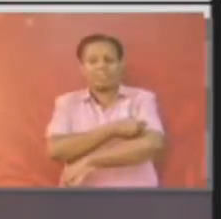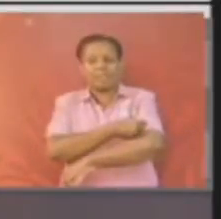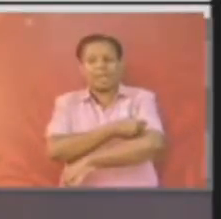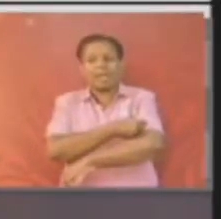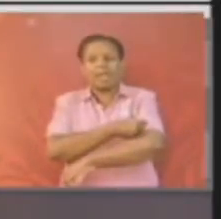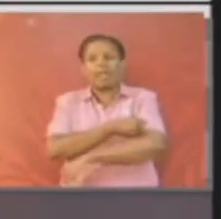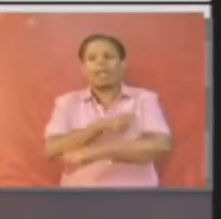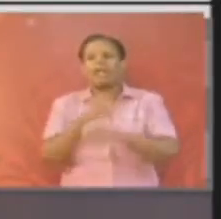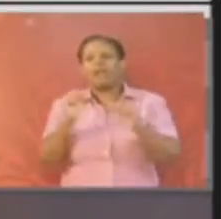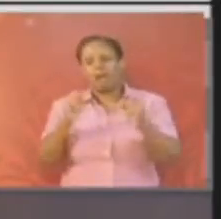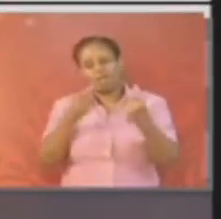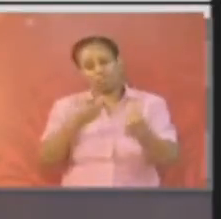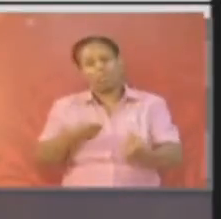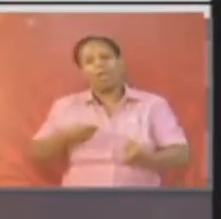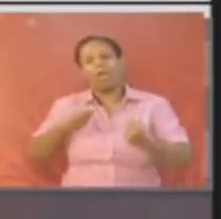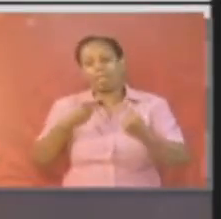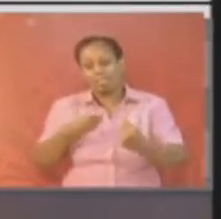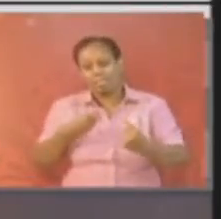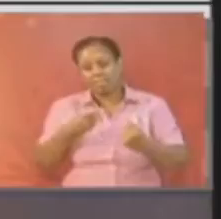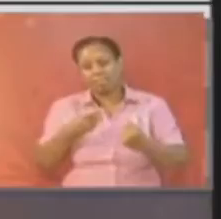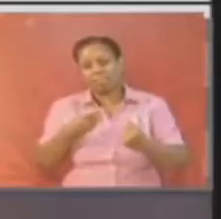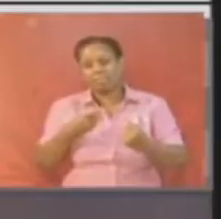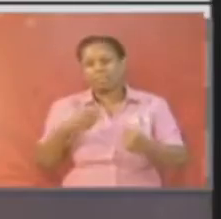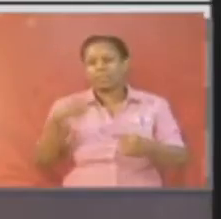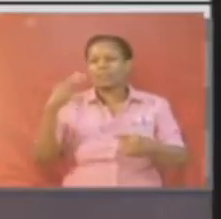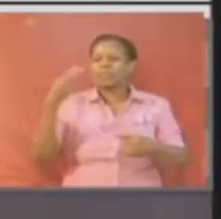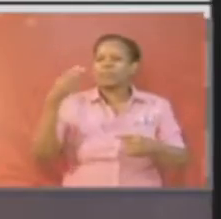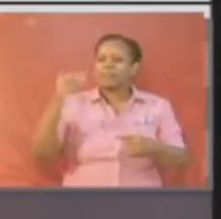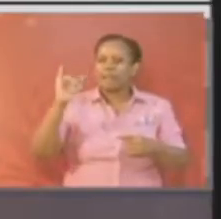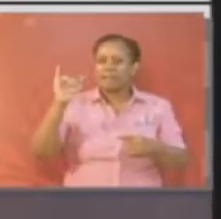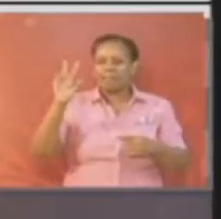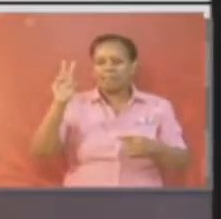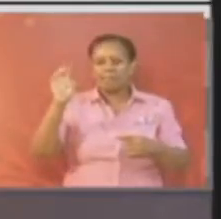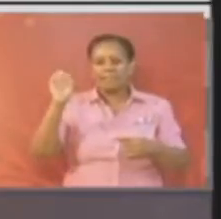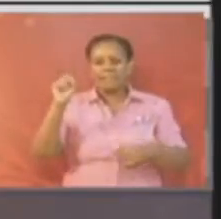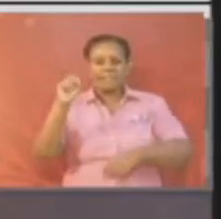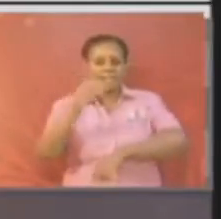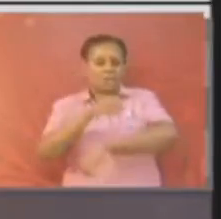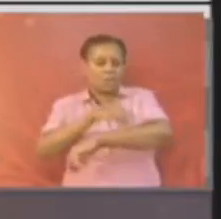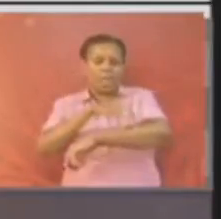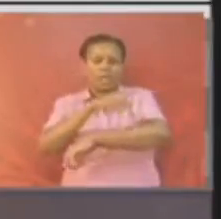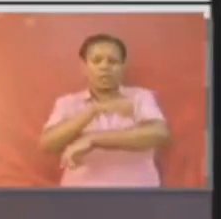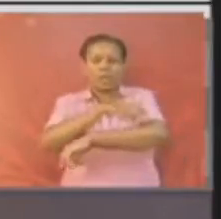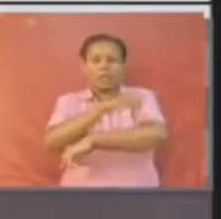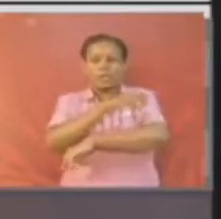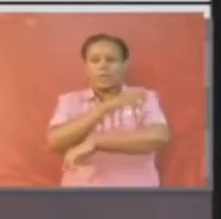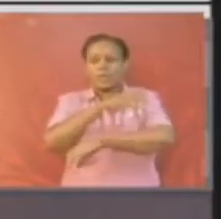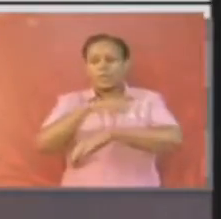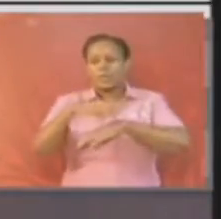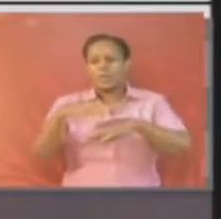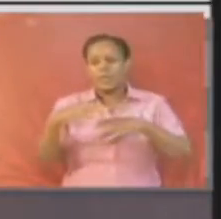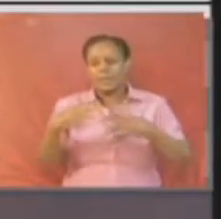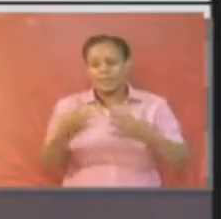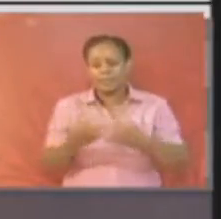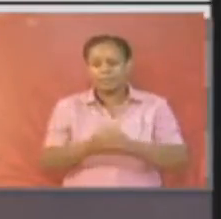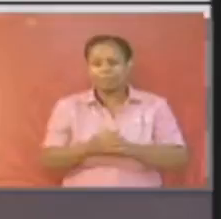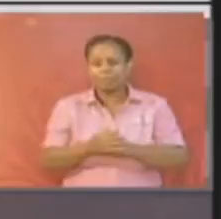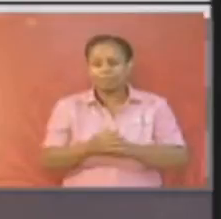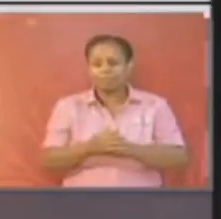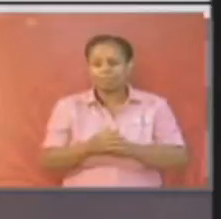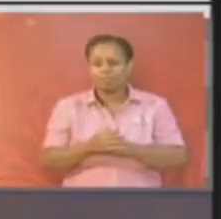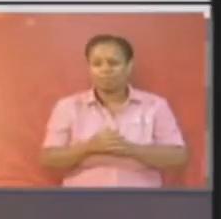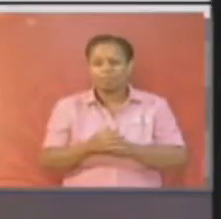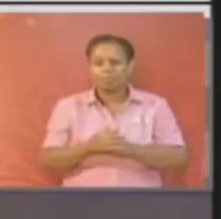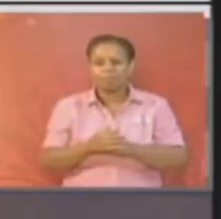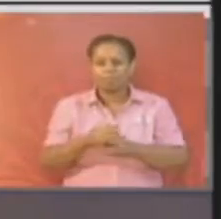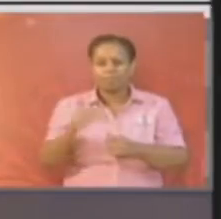in big bumps all over the skin, seizures, your white cells can go down. I mean, the list actually can go on and on. You can have